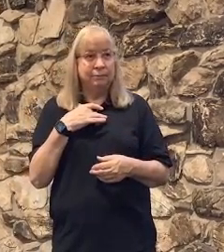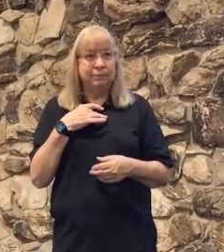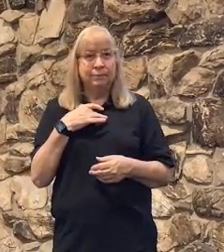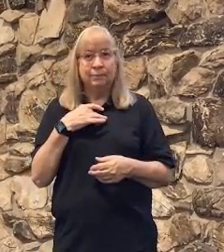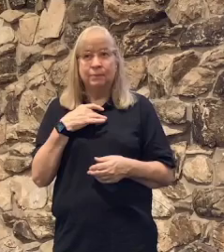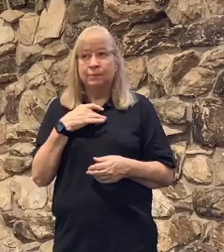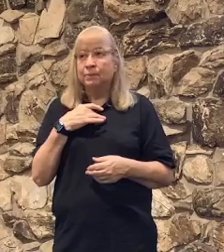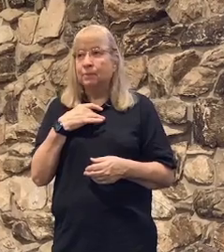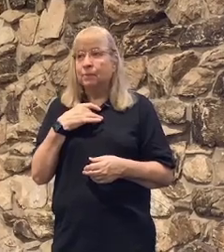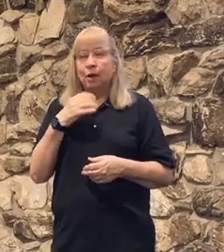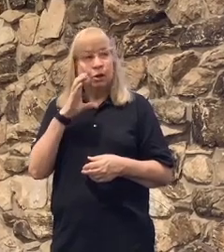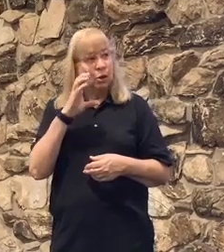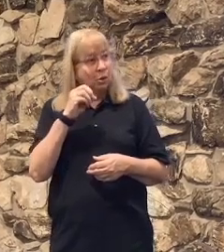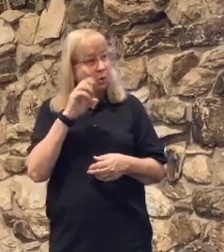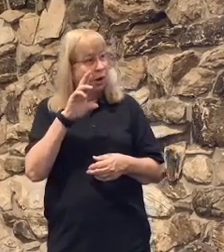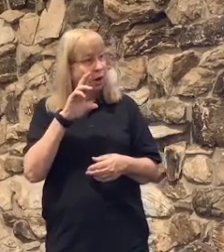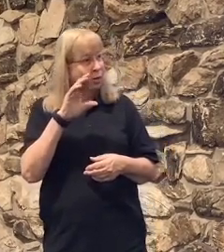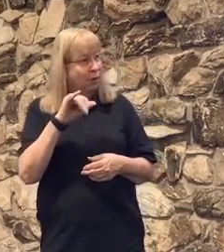Corey has a birthday.